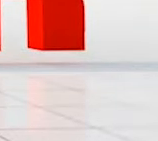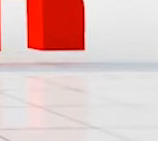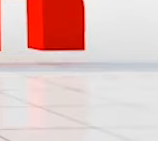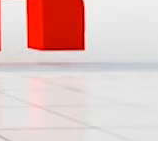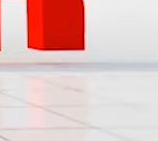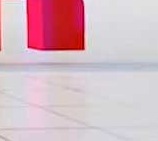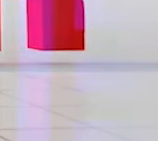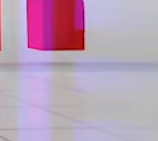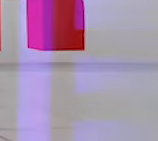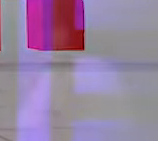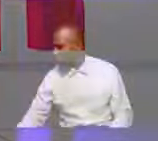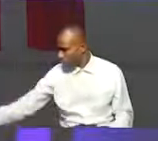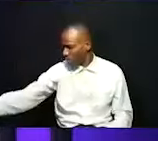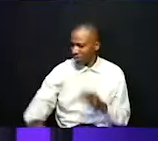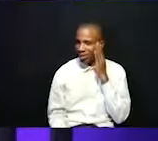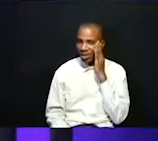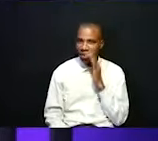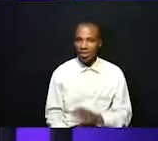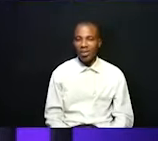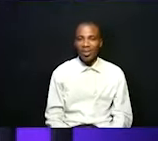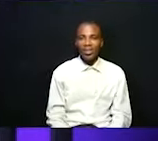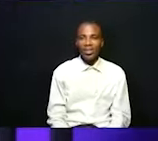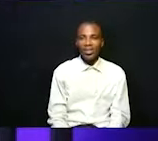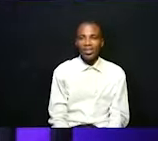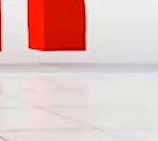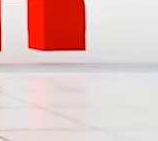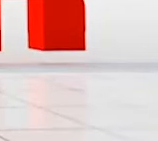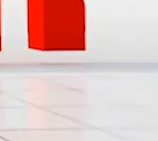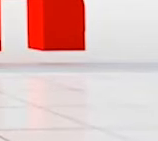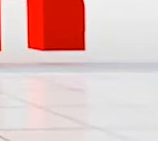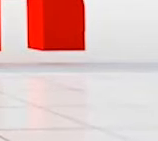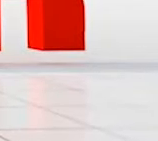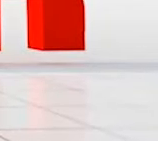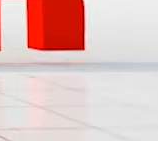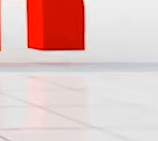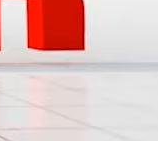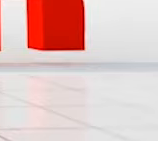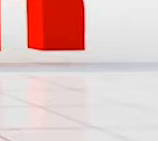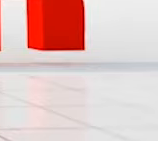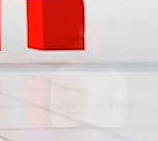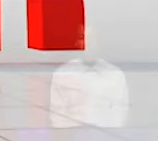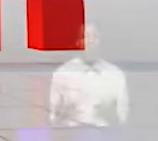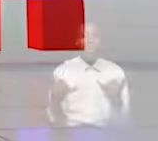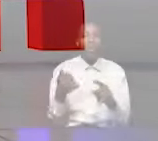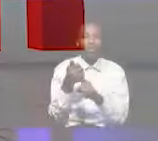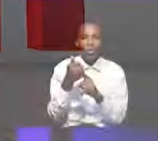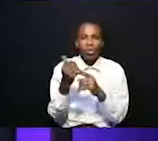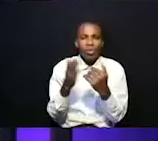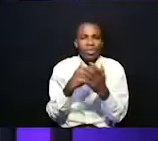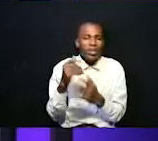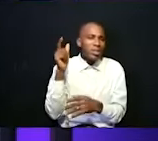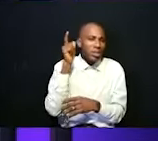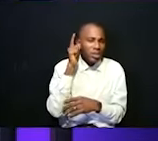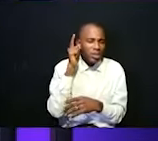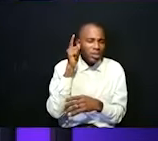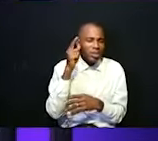tell you? Just close your eyes. Then go into the recesses of your heart. If